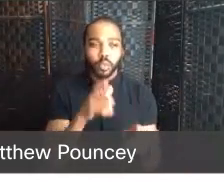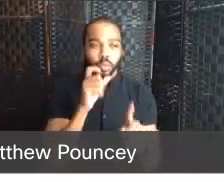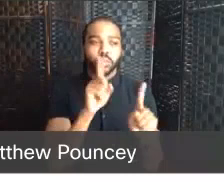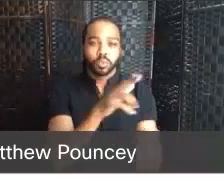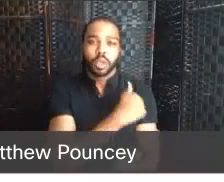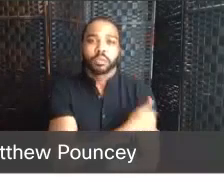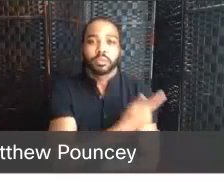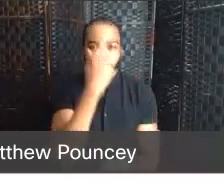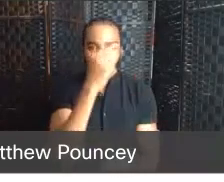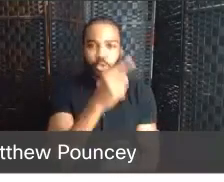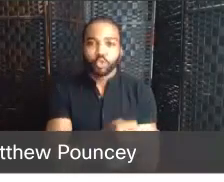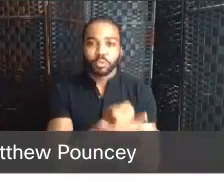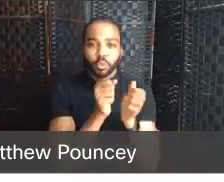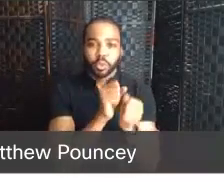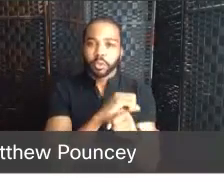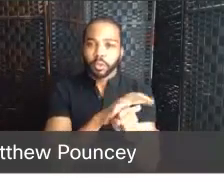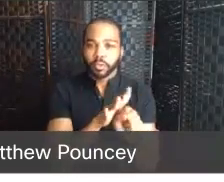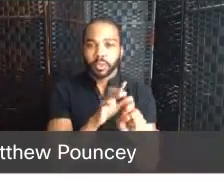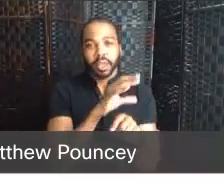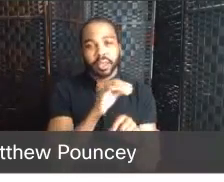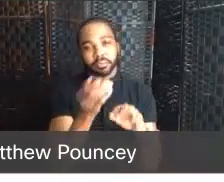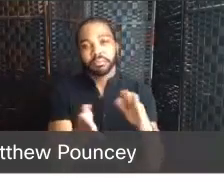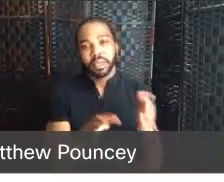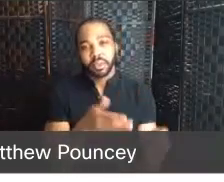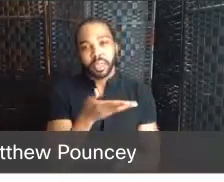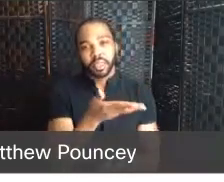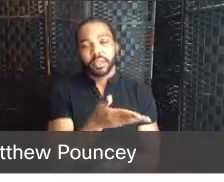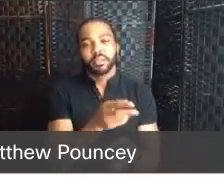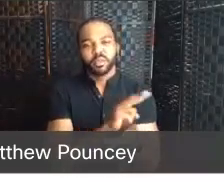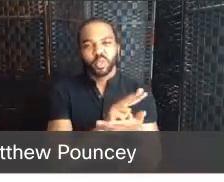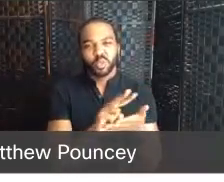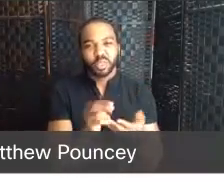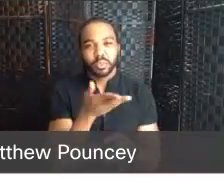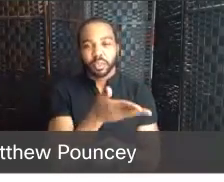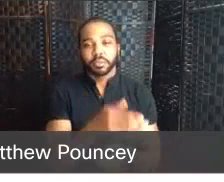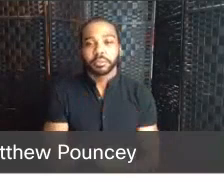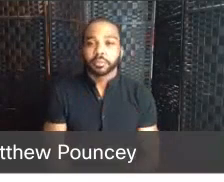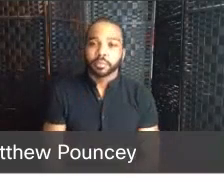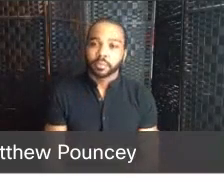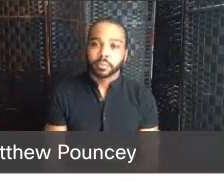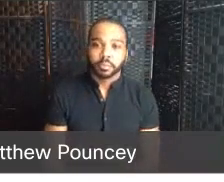COVID and died within 2 weeks of being hospitalized.